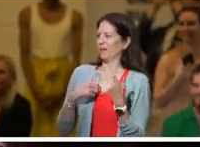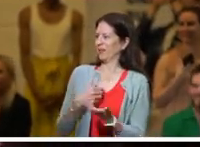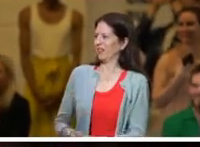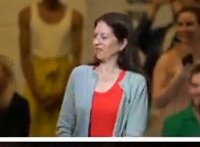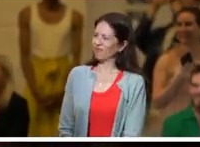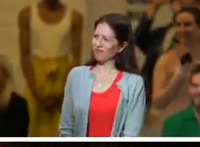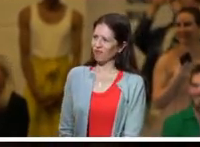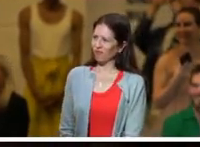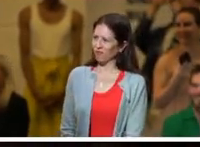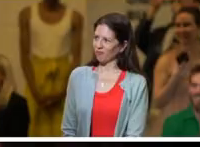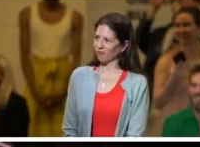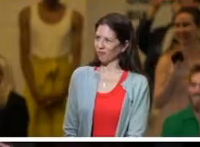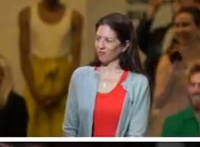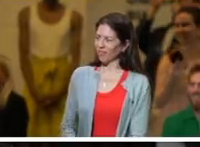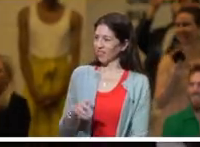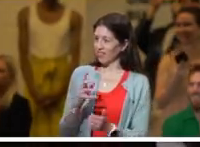Who doesn't look good in black?